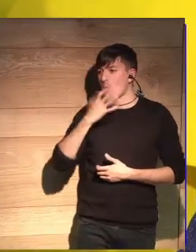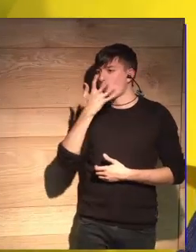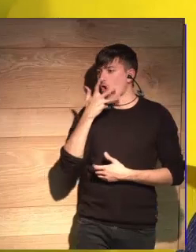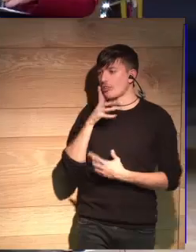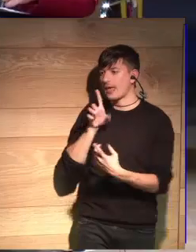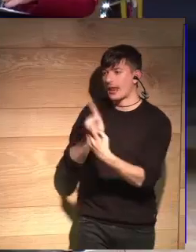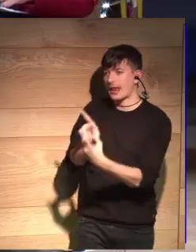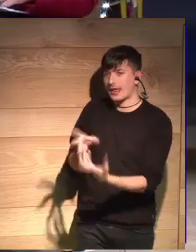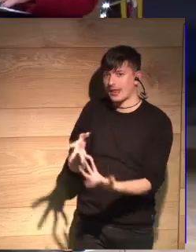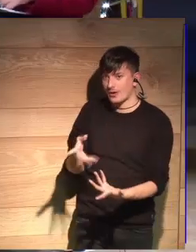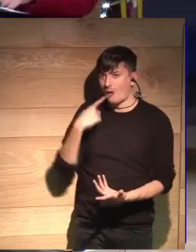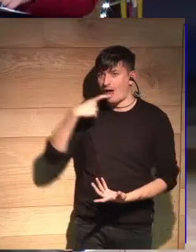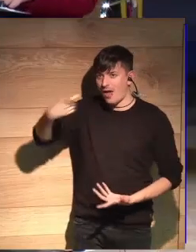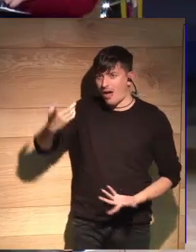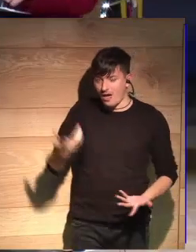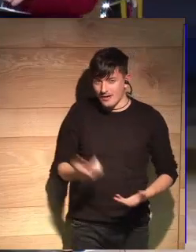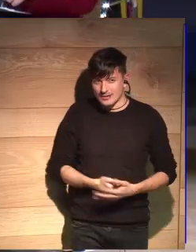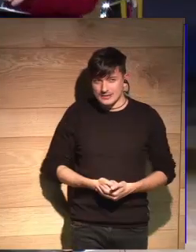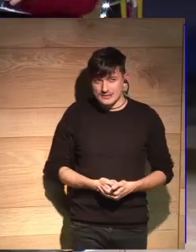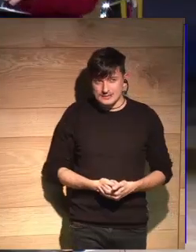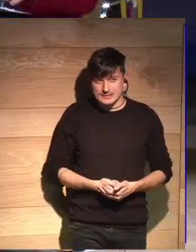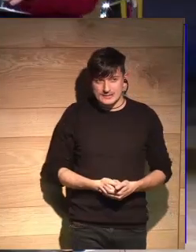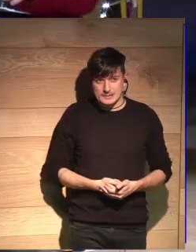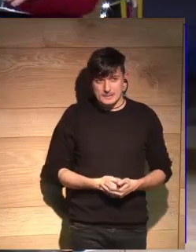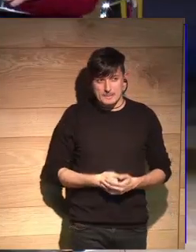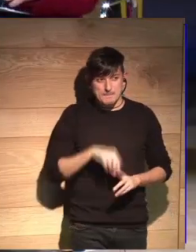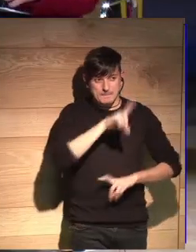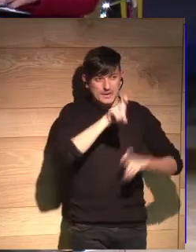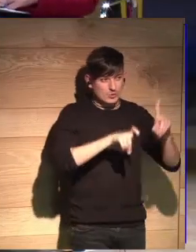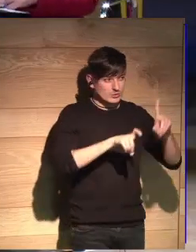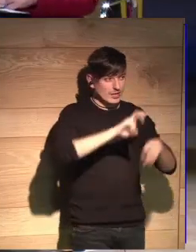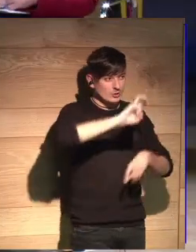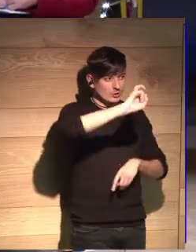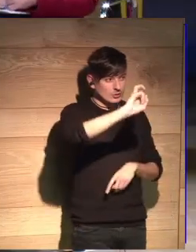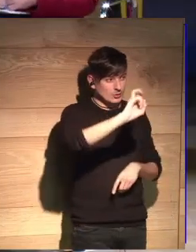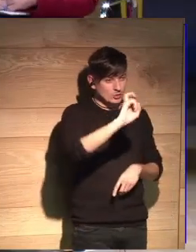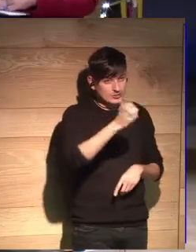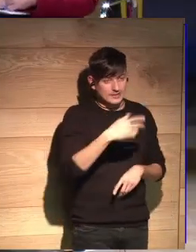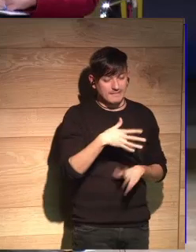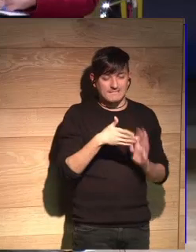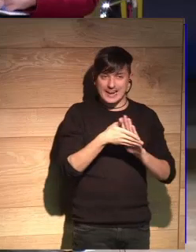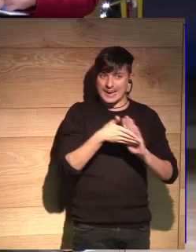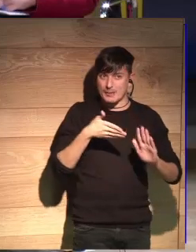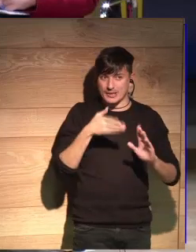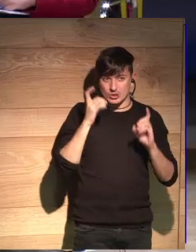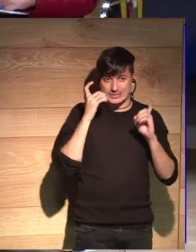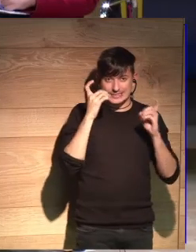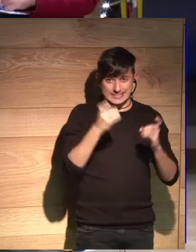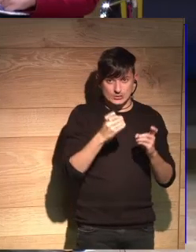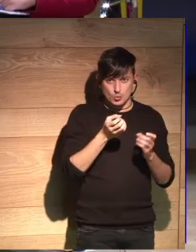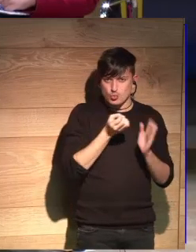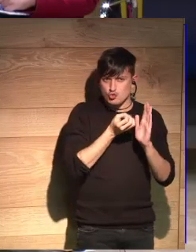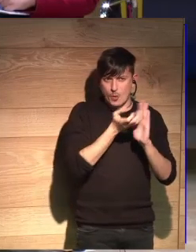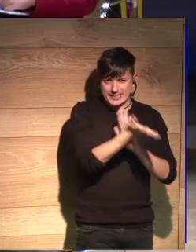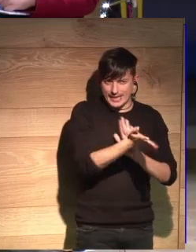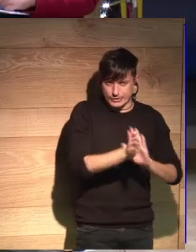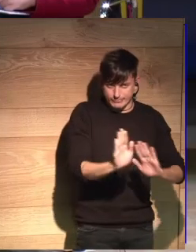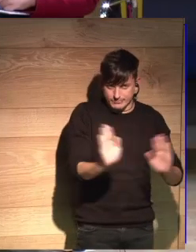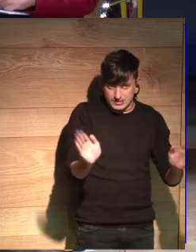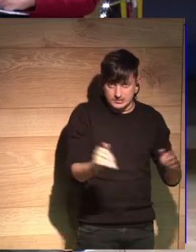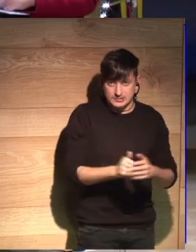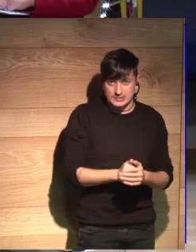to meet them. So thank you for the question. We have another one. I'm going to try to be quick. It's more of